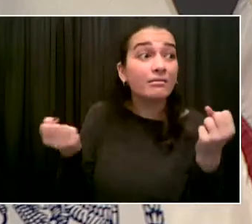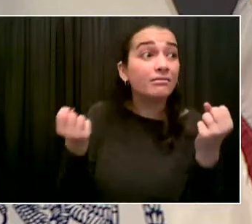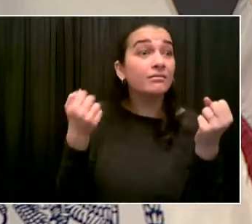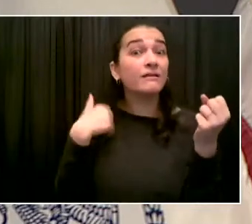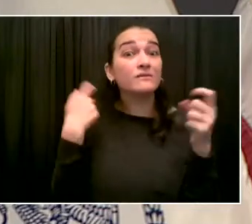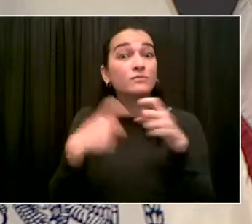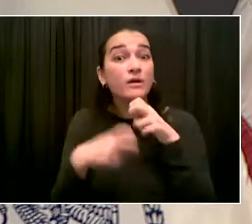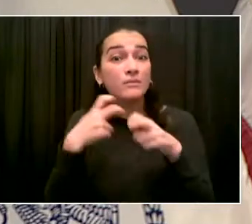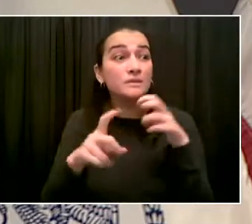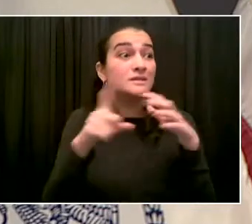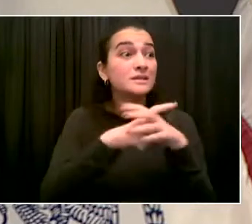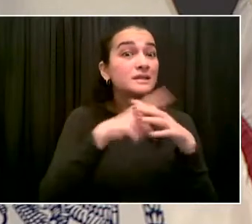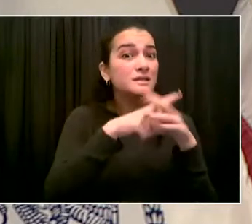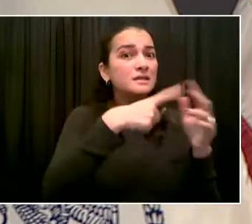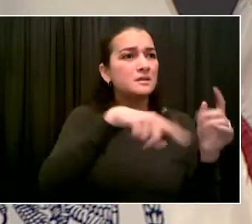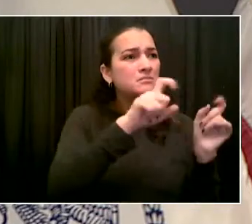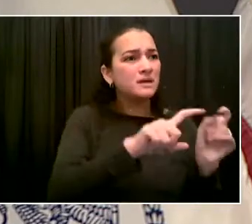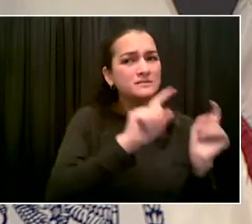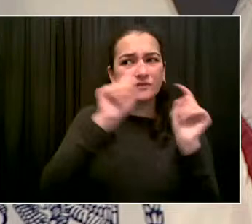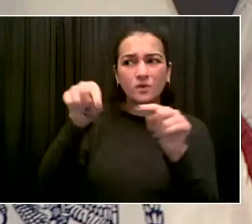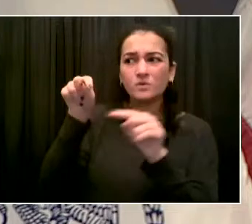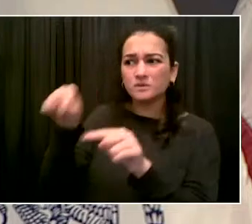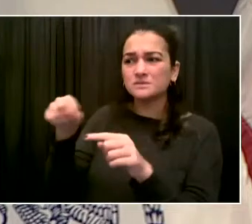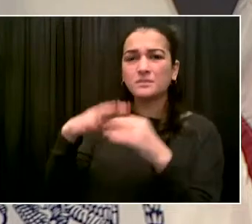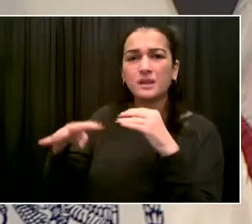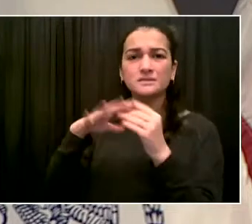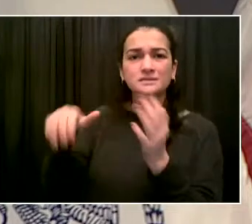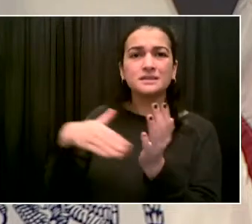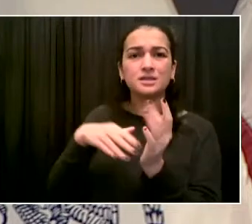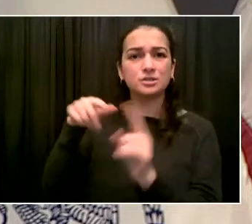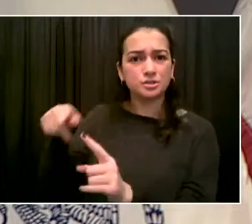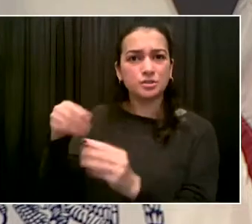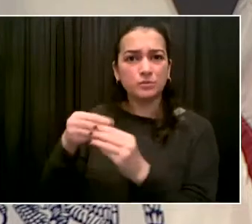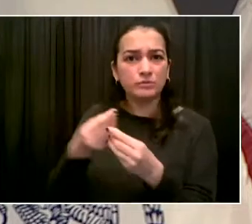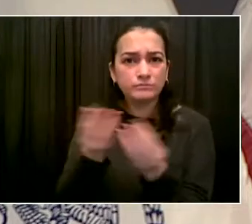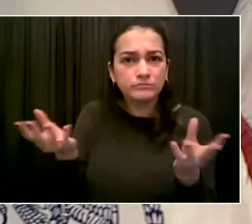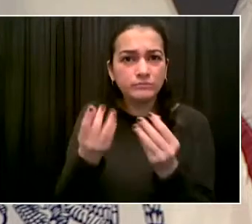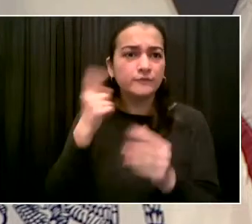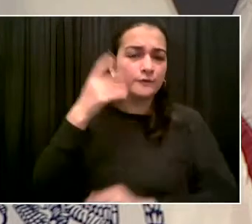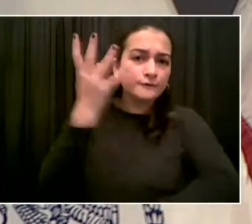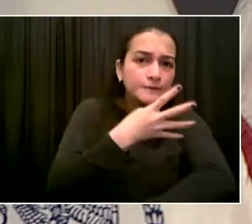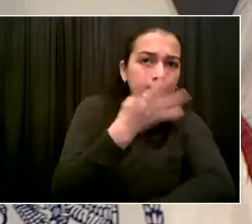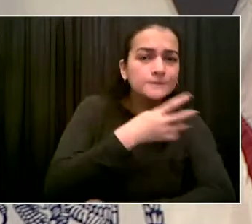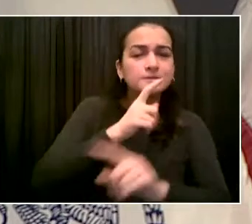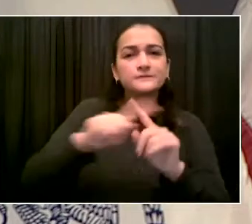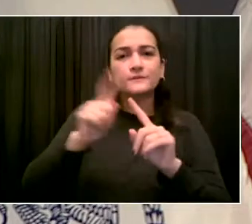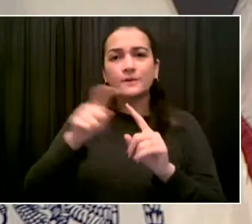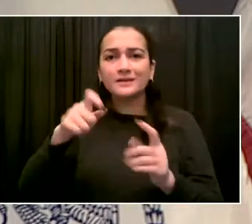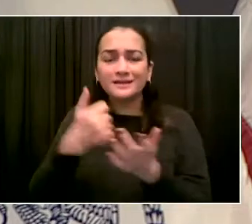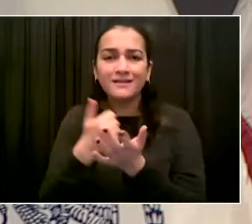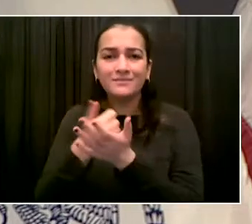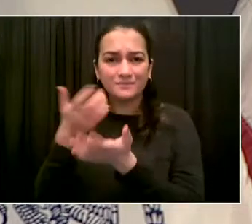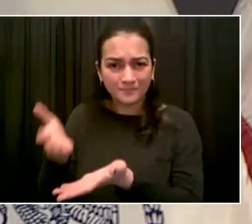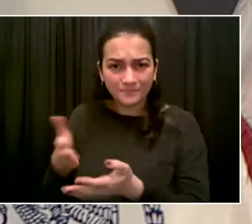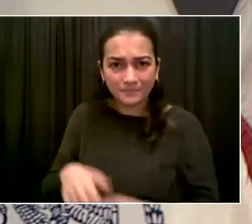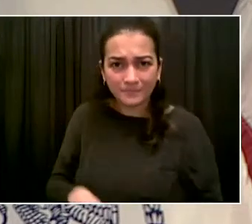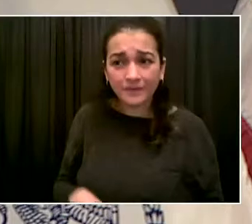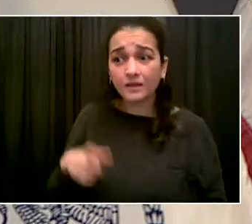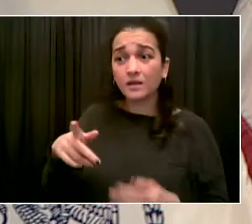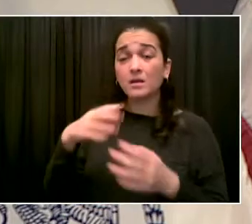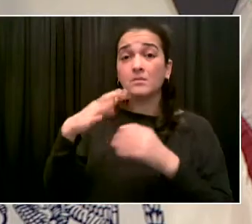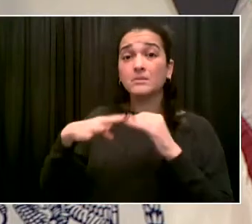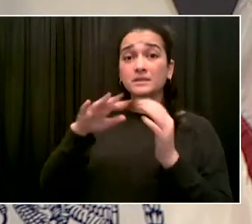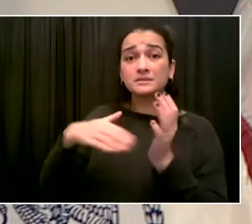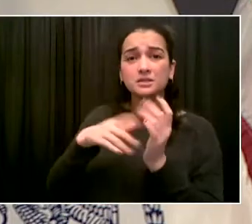of the city. It needs to be strong for the future. The work that we need to do on life sciences is where we're going to create life-saving